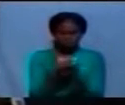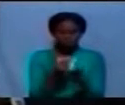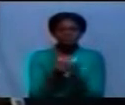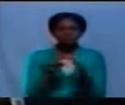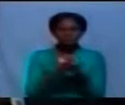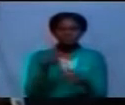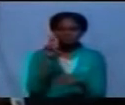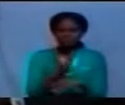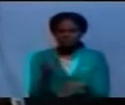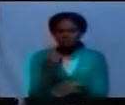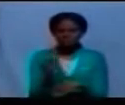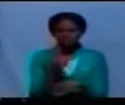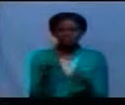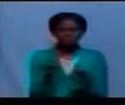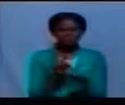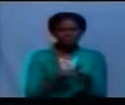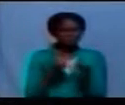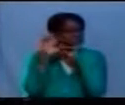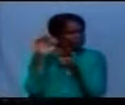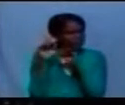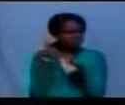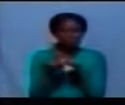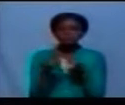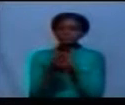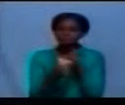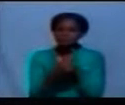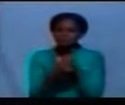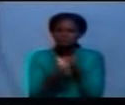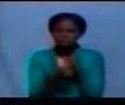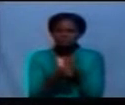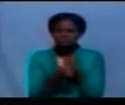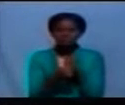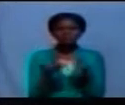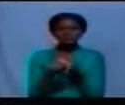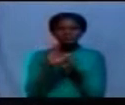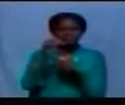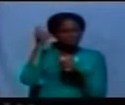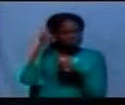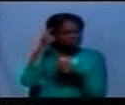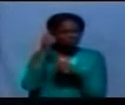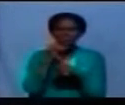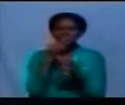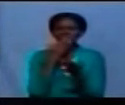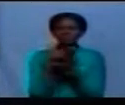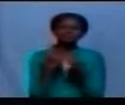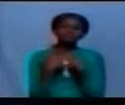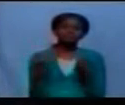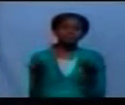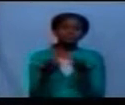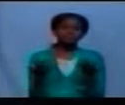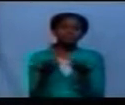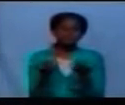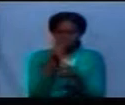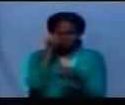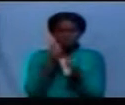and expect to save the residues, whatever you may call it, then your mindset is not in the right frame of mind to save.